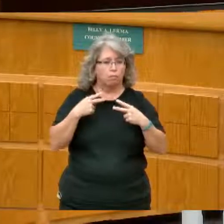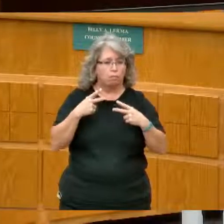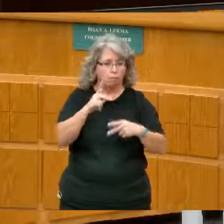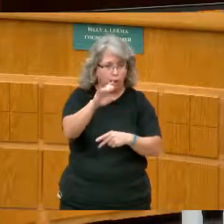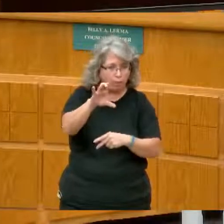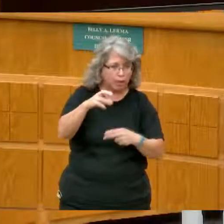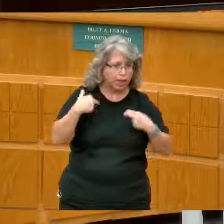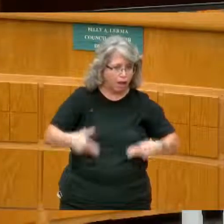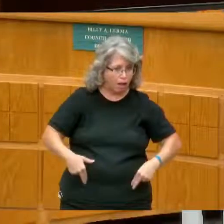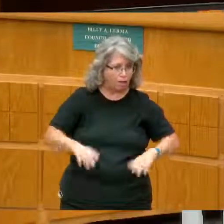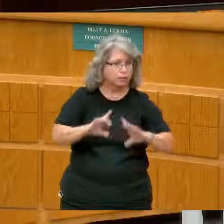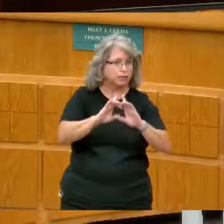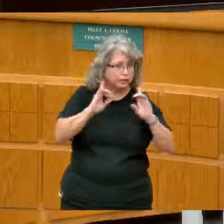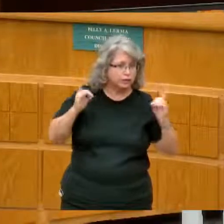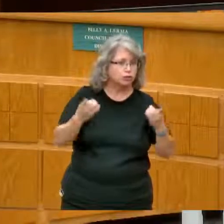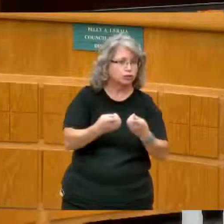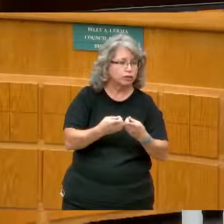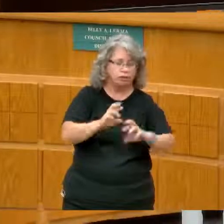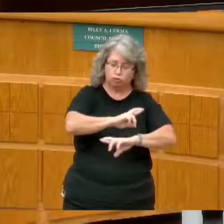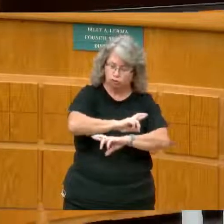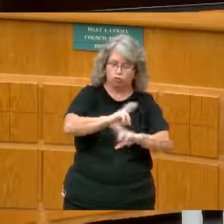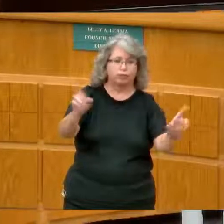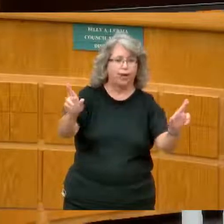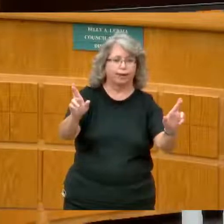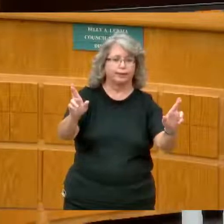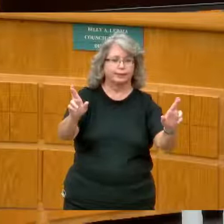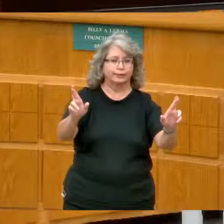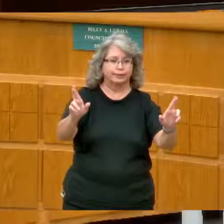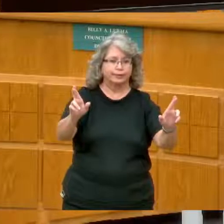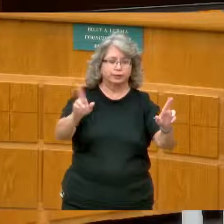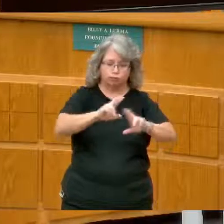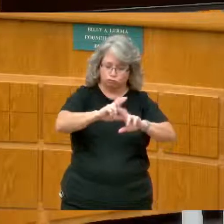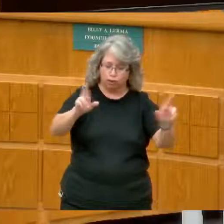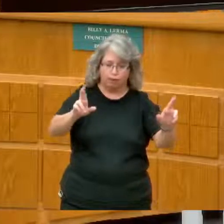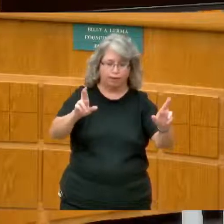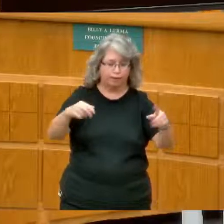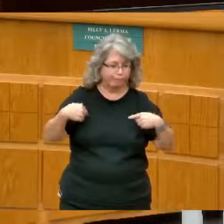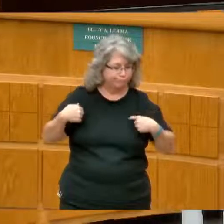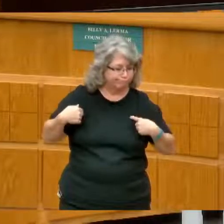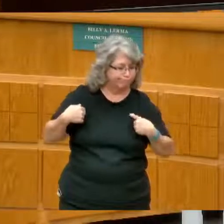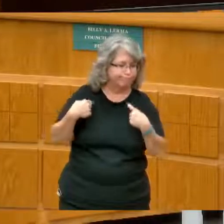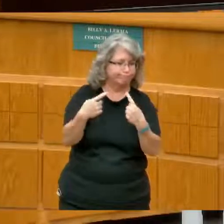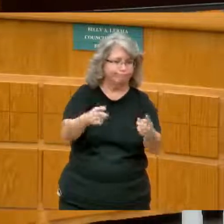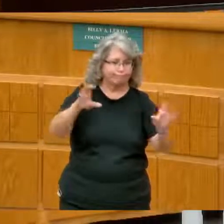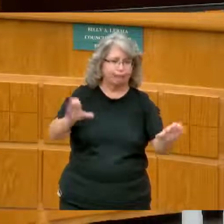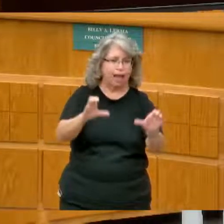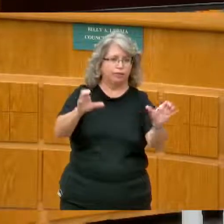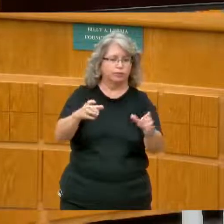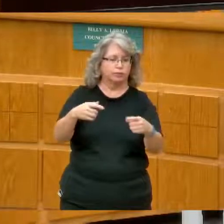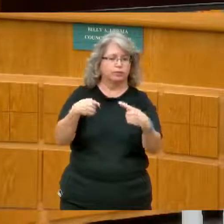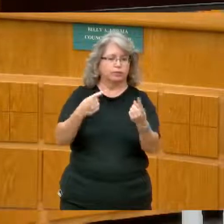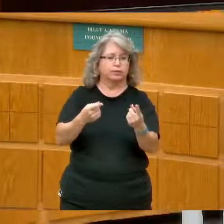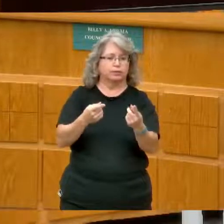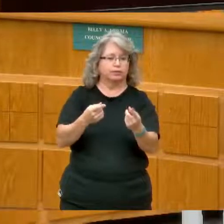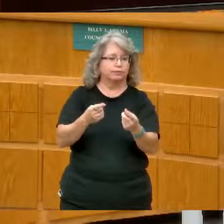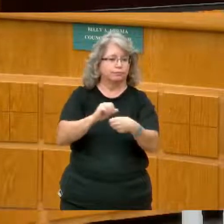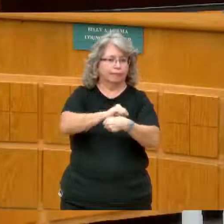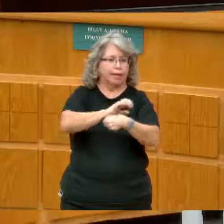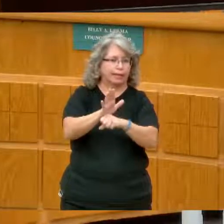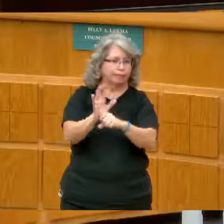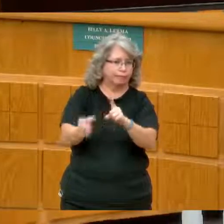It's ready, it's prepared, it's been in action throughout this entire pandemic, and